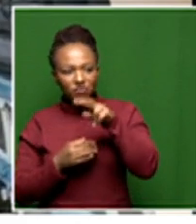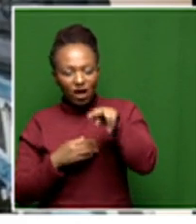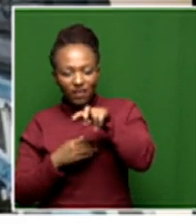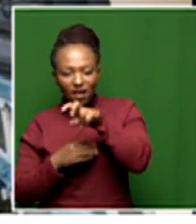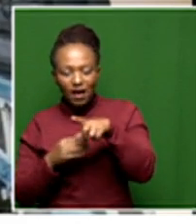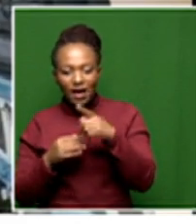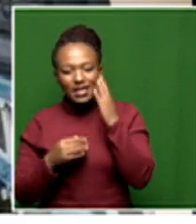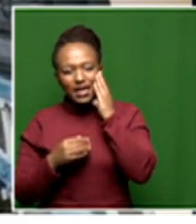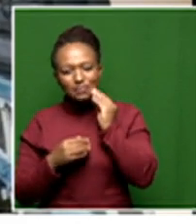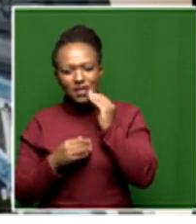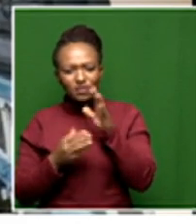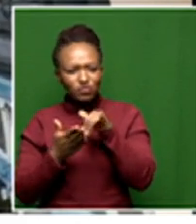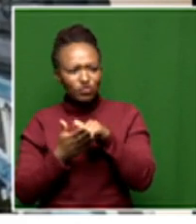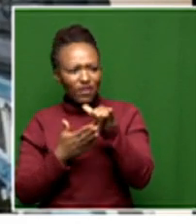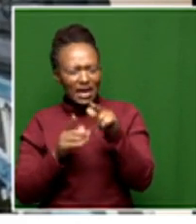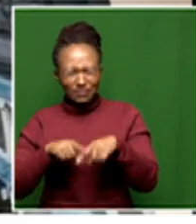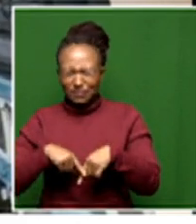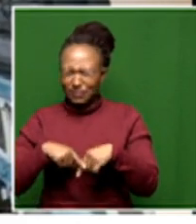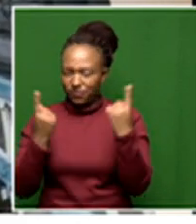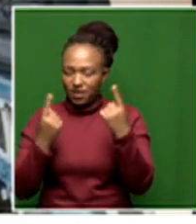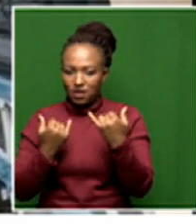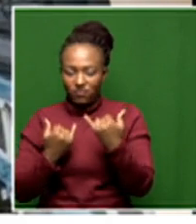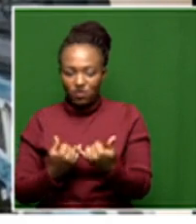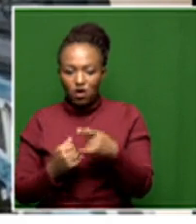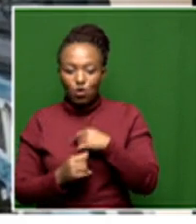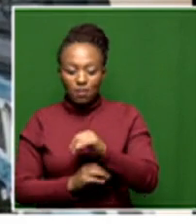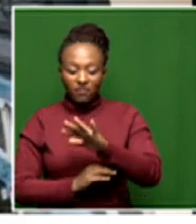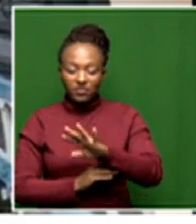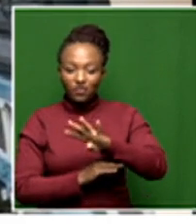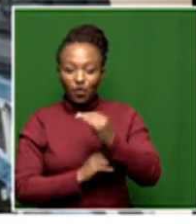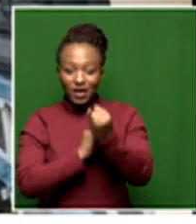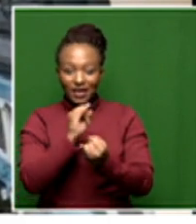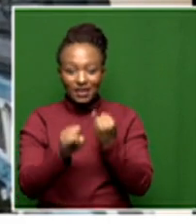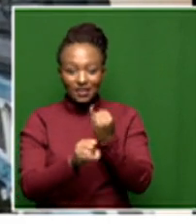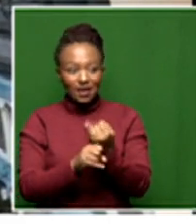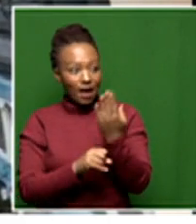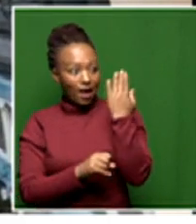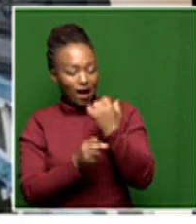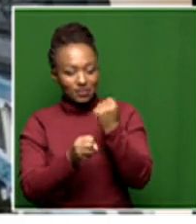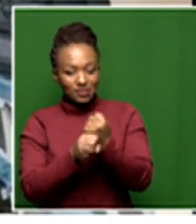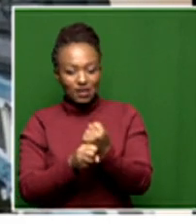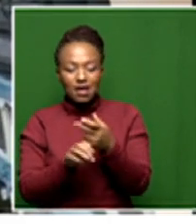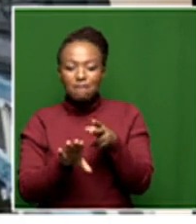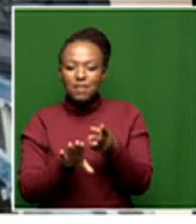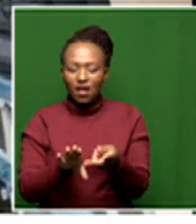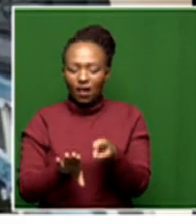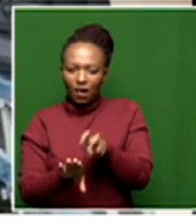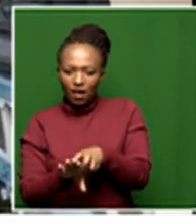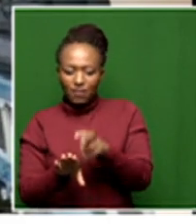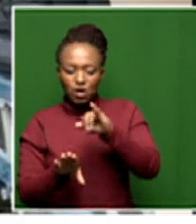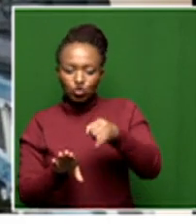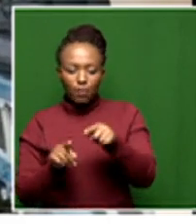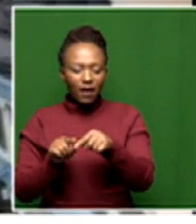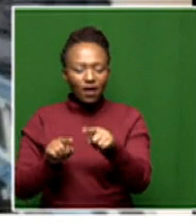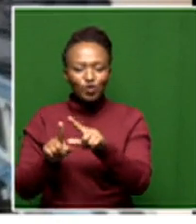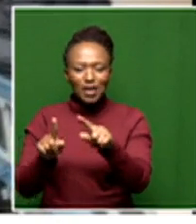of flying is very different to what it was. I mean, I did 54 international long haul flights last year, and I got on a Joburg Cape Town